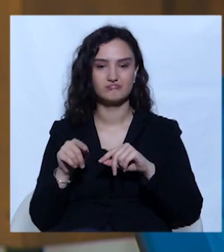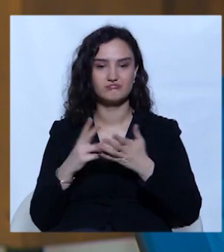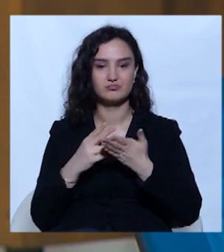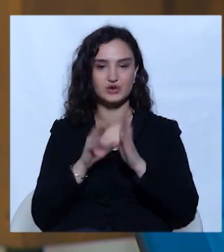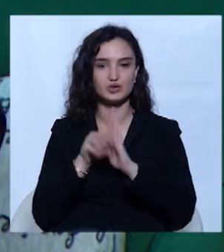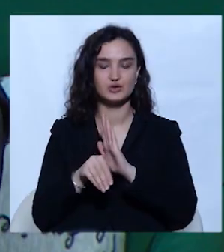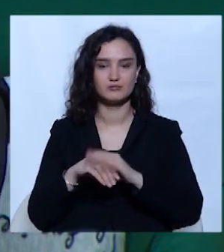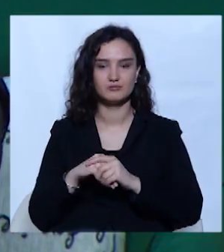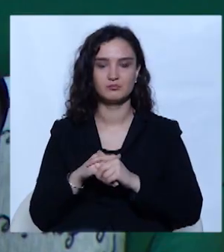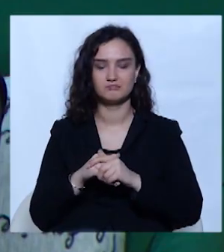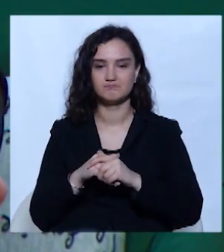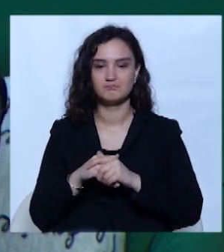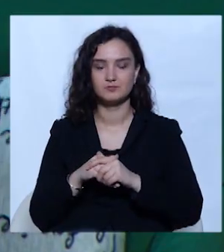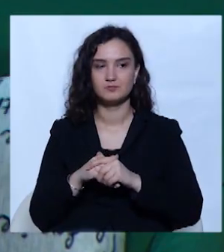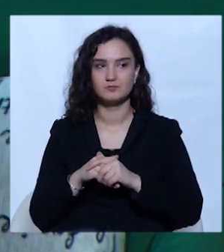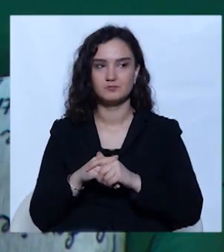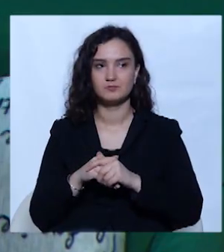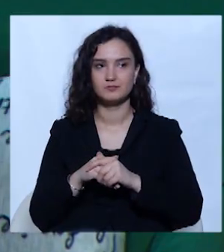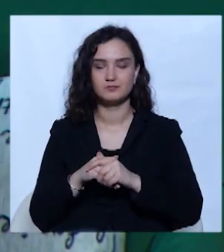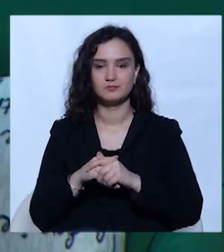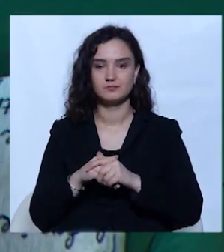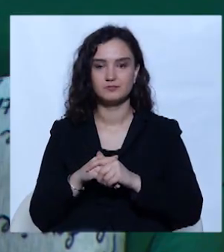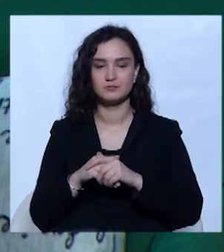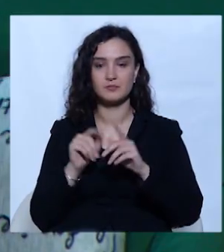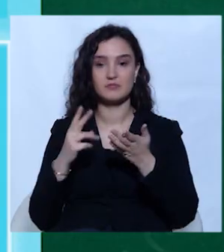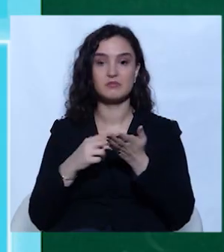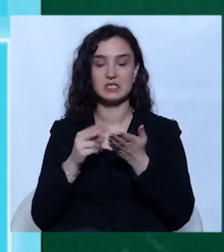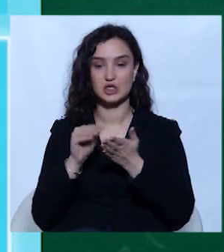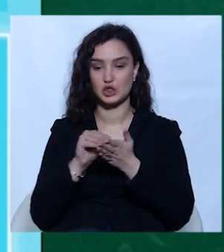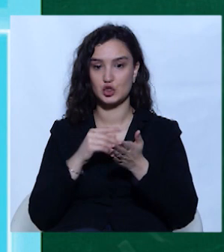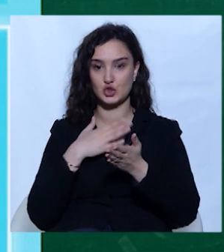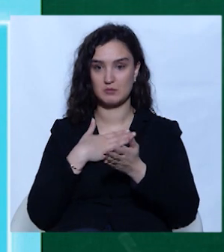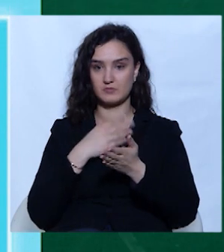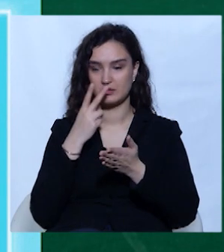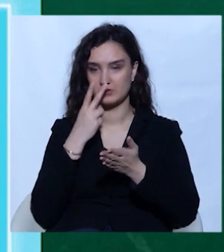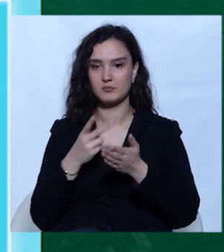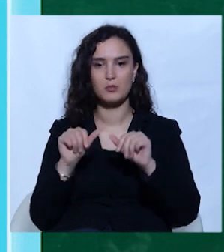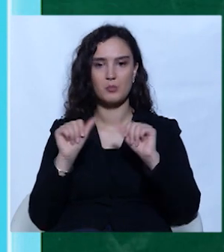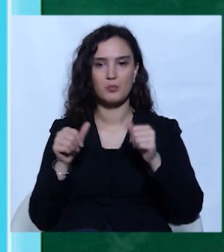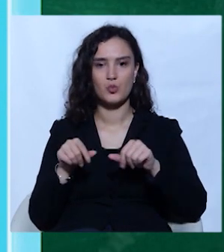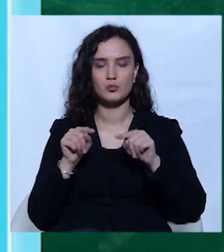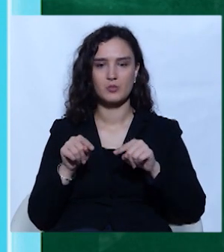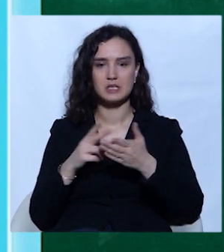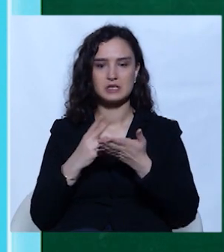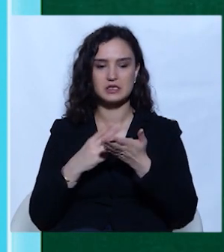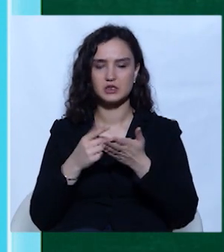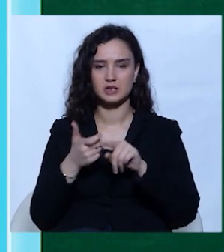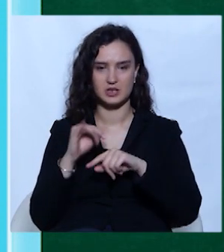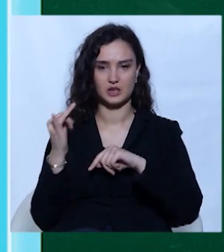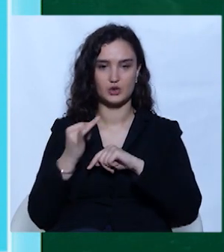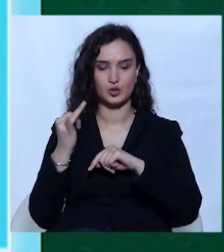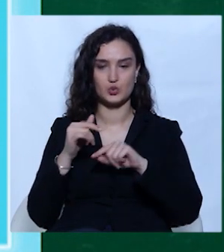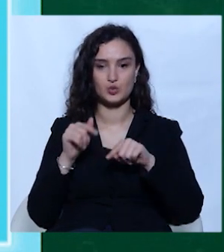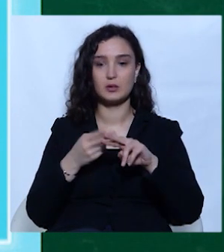book. Absolutely. Another strength of the book for me is the style. And the style of the book is very